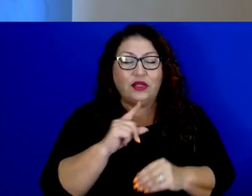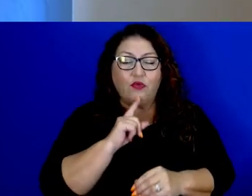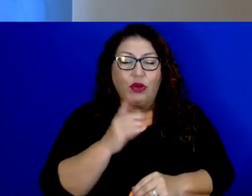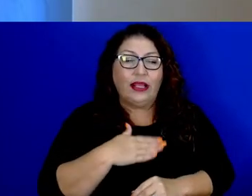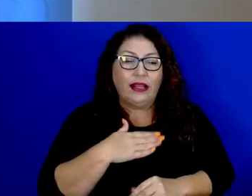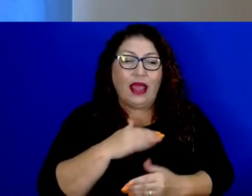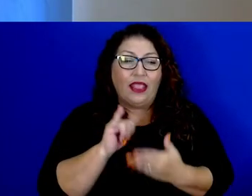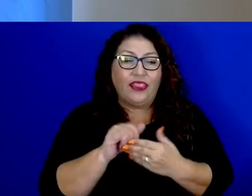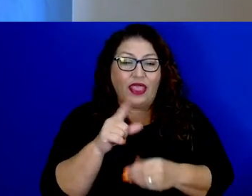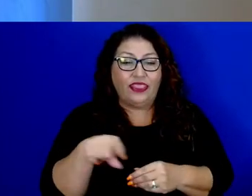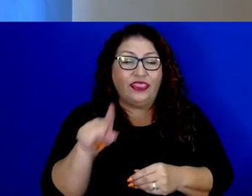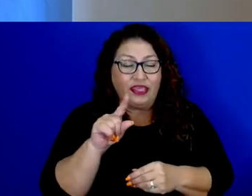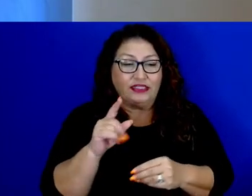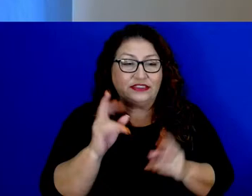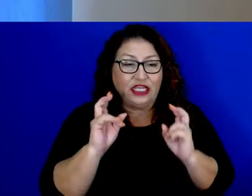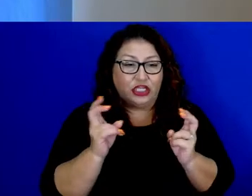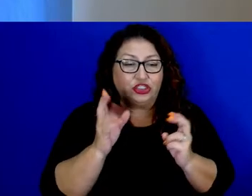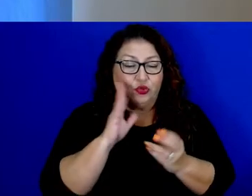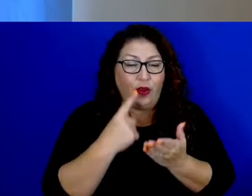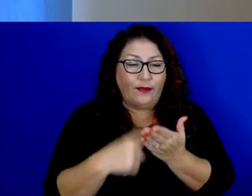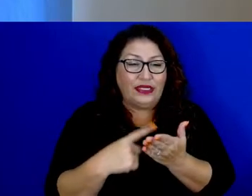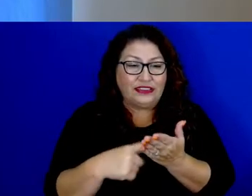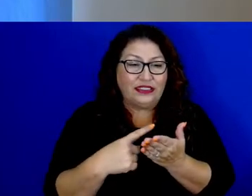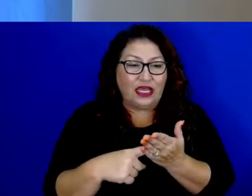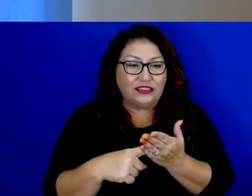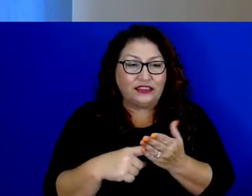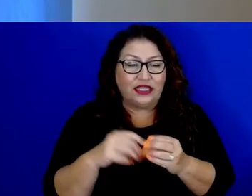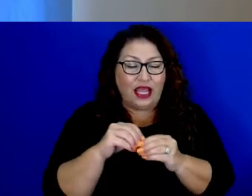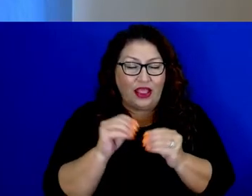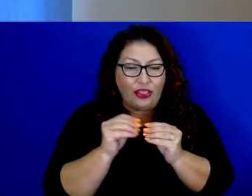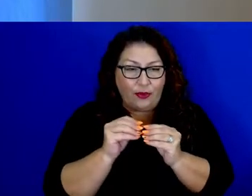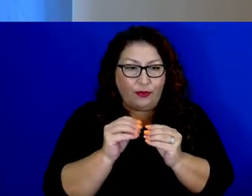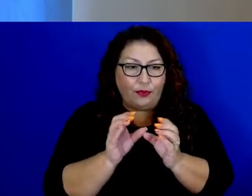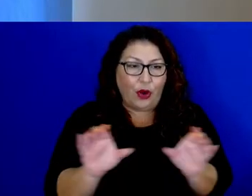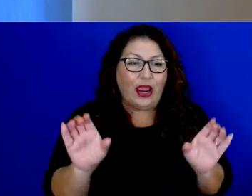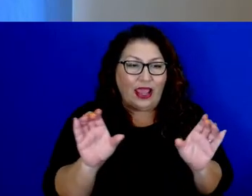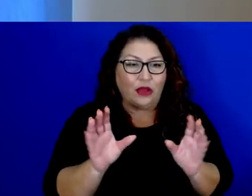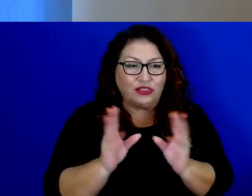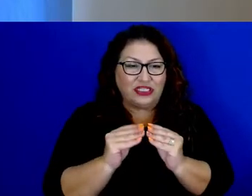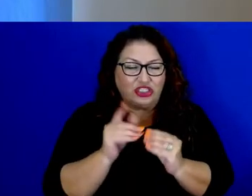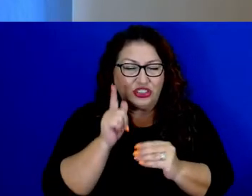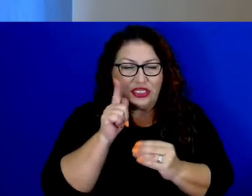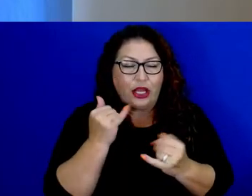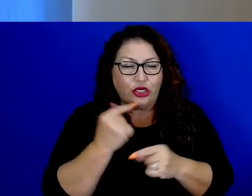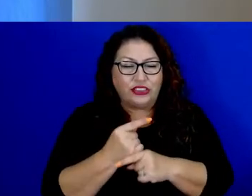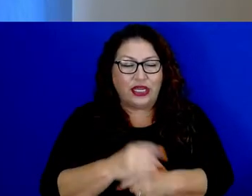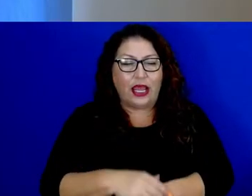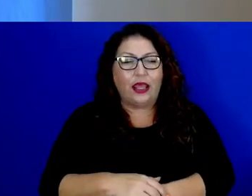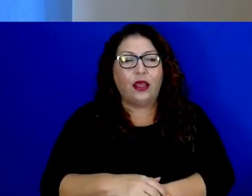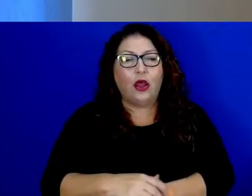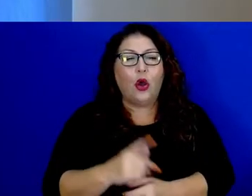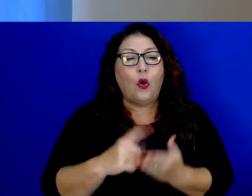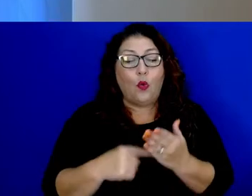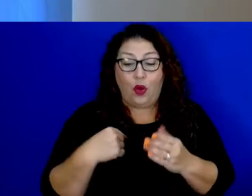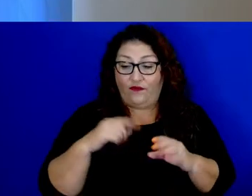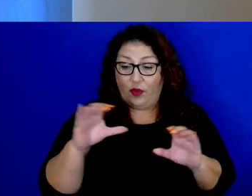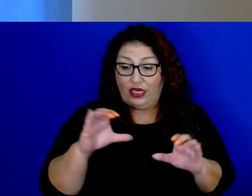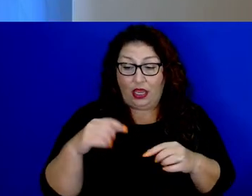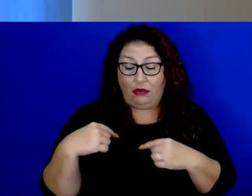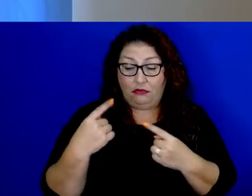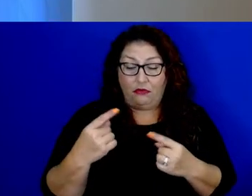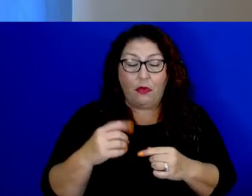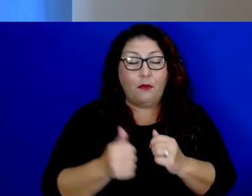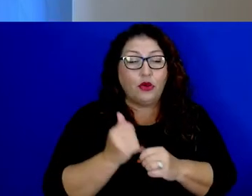be covered in the thematic breakout sessions later today. What have we done? One of the most important things we have done is